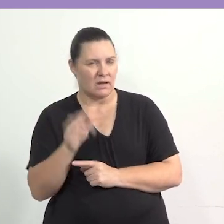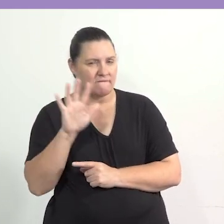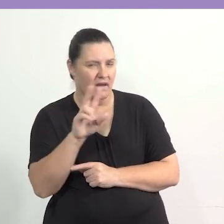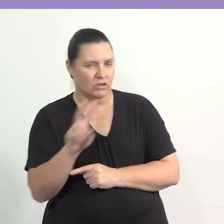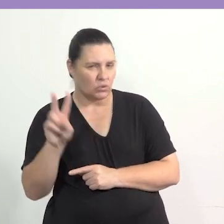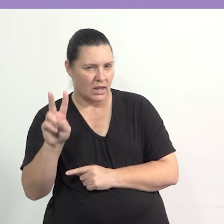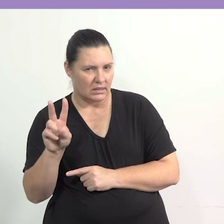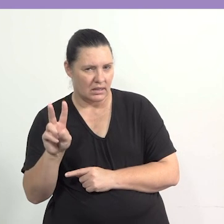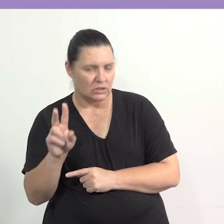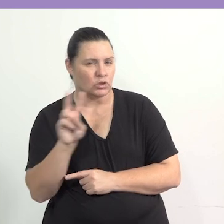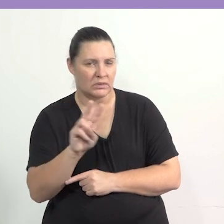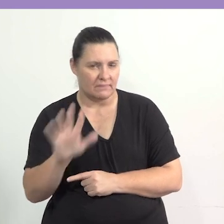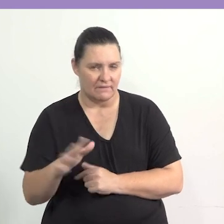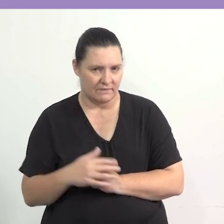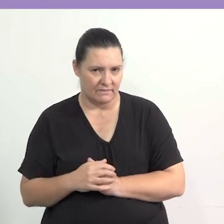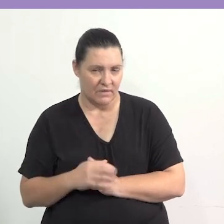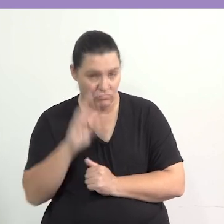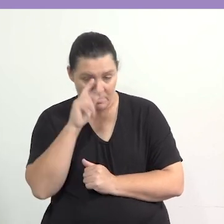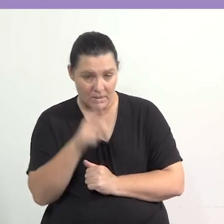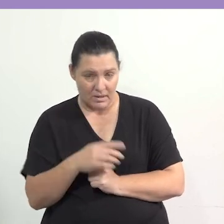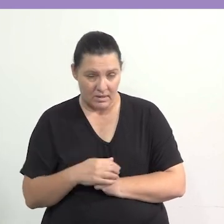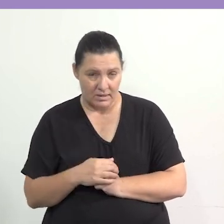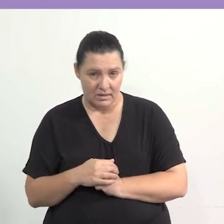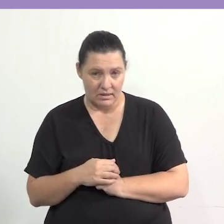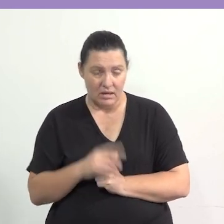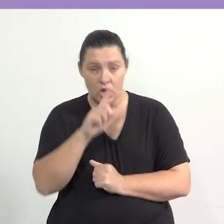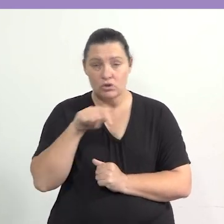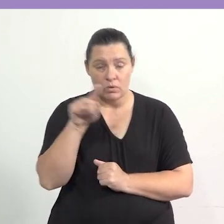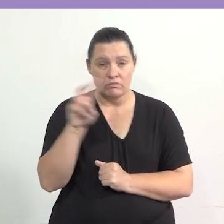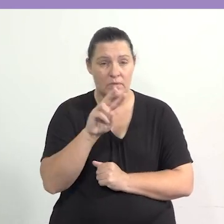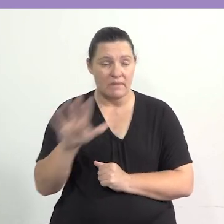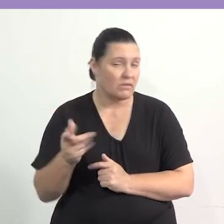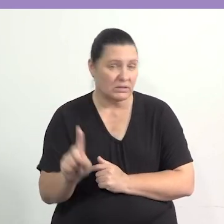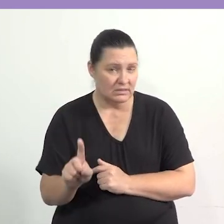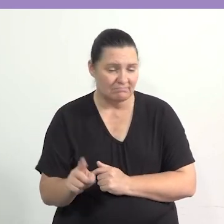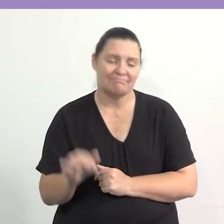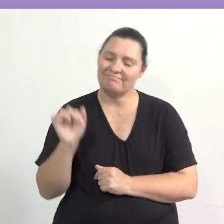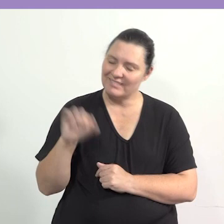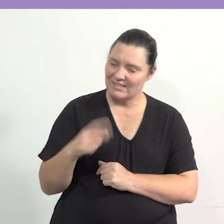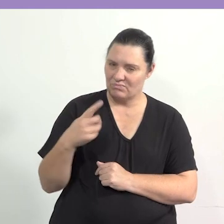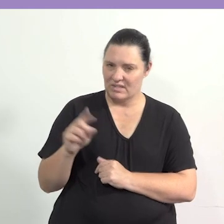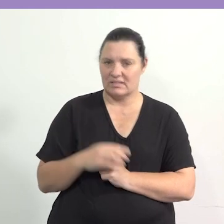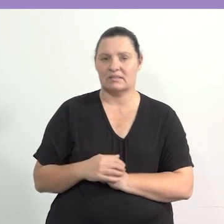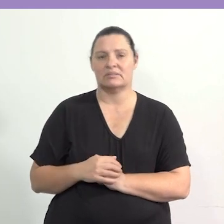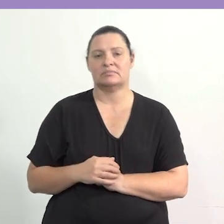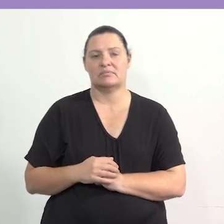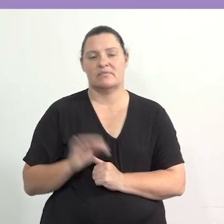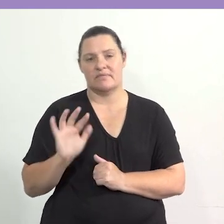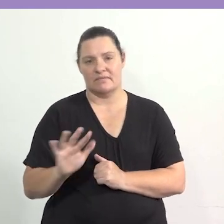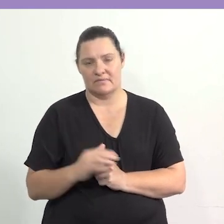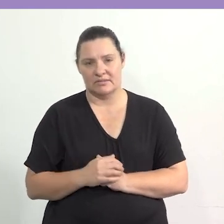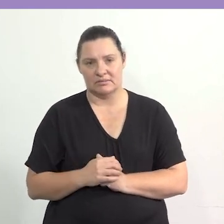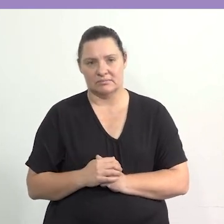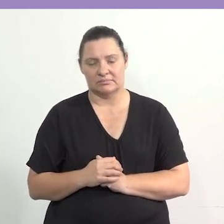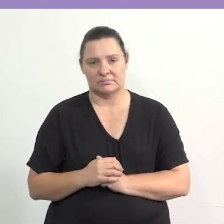5 squared is 25. Do you remember that? So what is the square root of 25? Yes, you are correct. It is